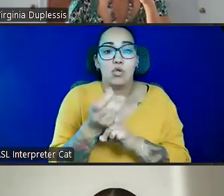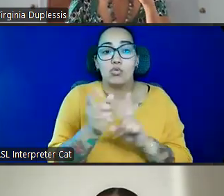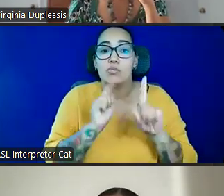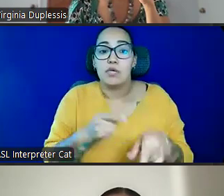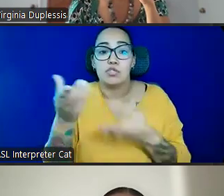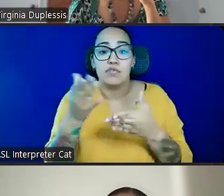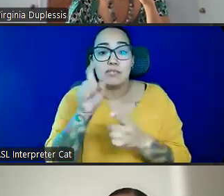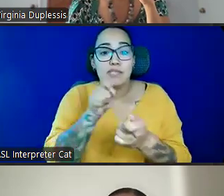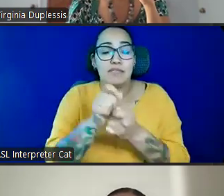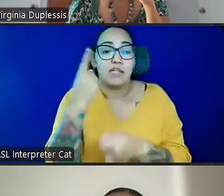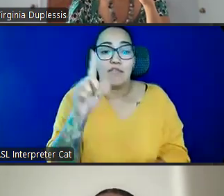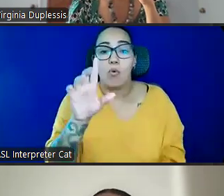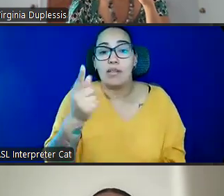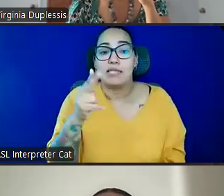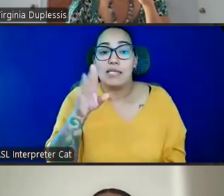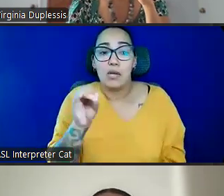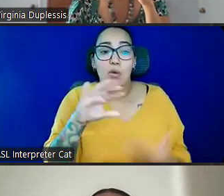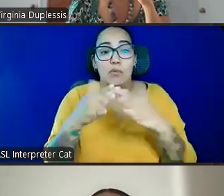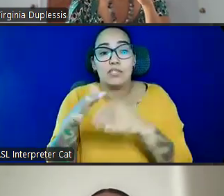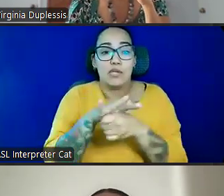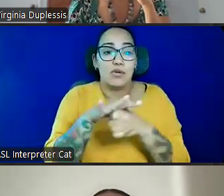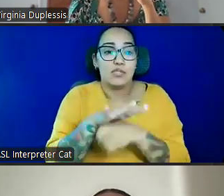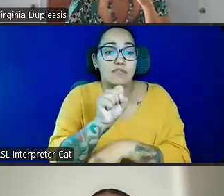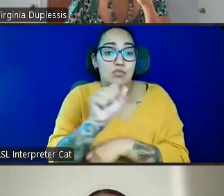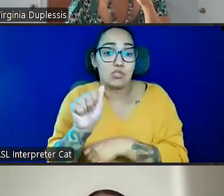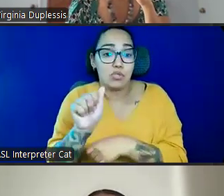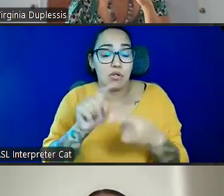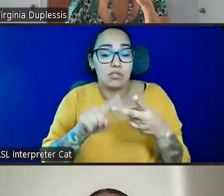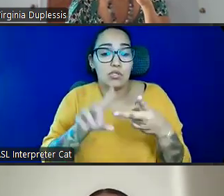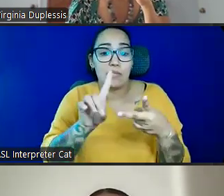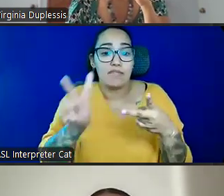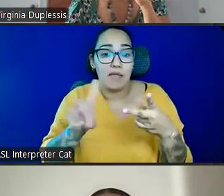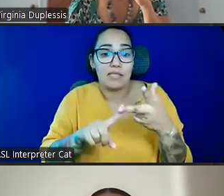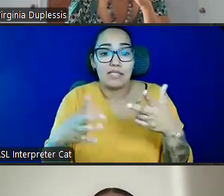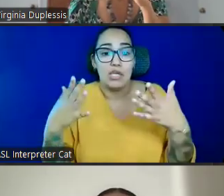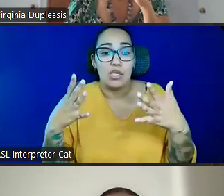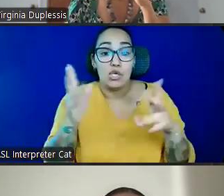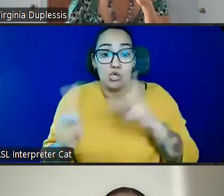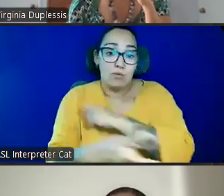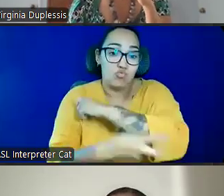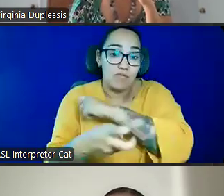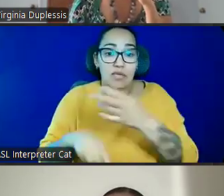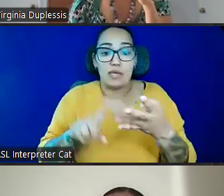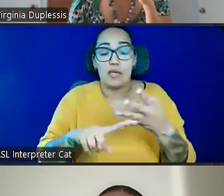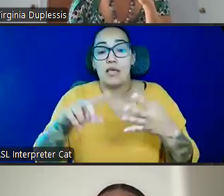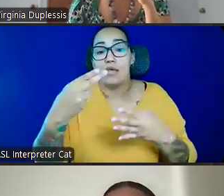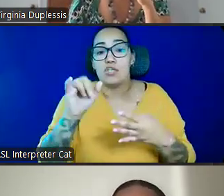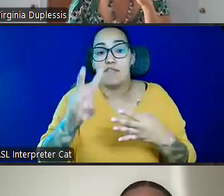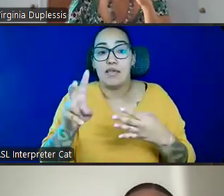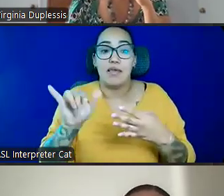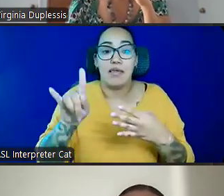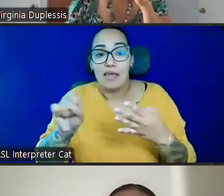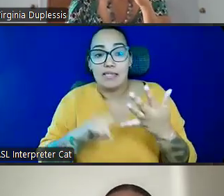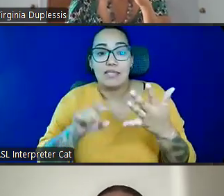specifically for Latino communities in areas of sexual assault, domestic violence, human trafficking, HIV/AIDS, and an array of services